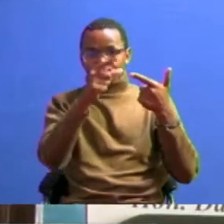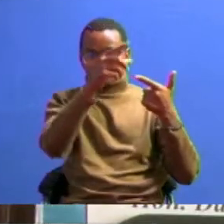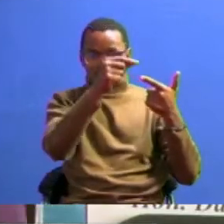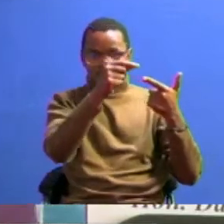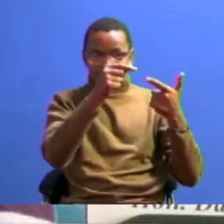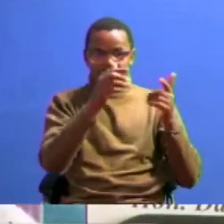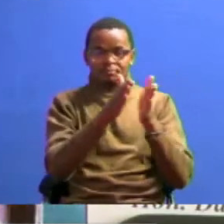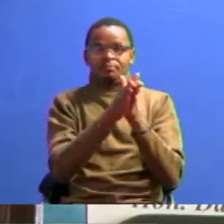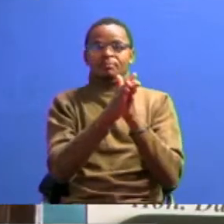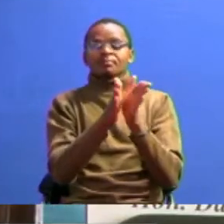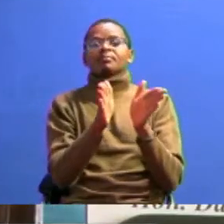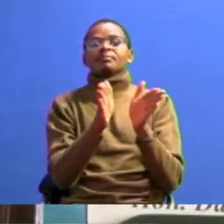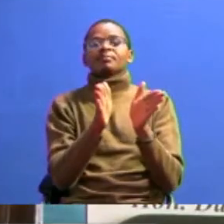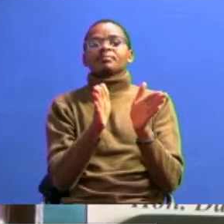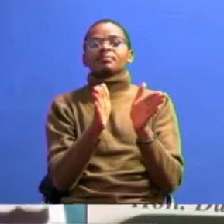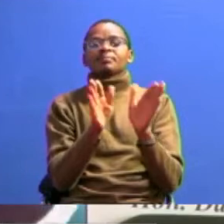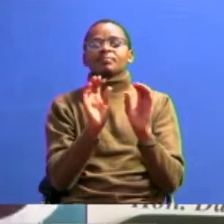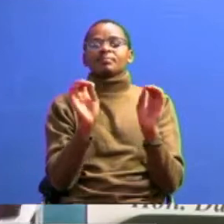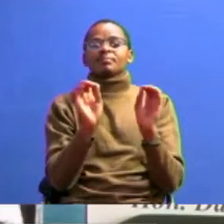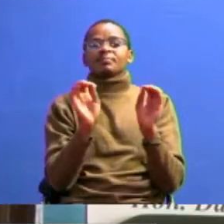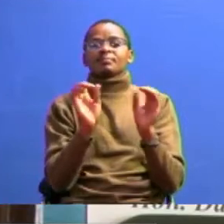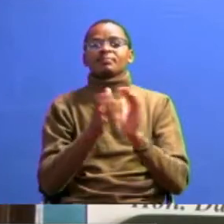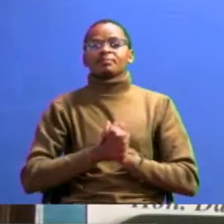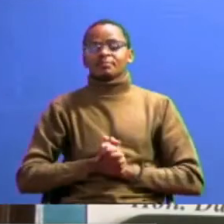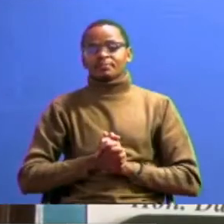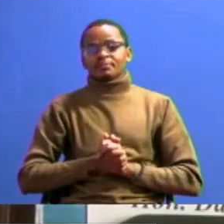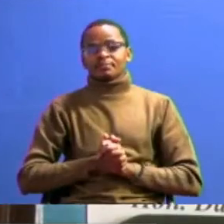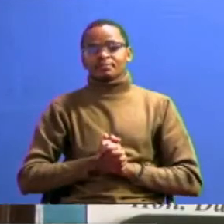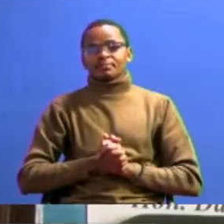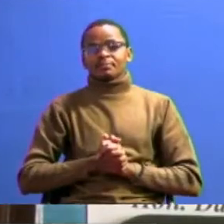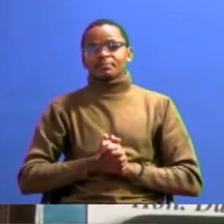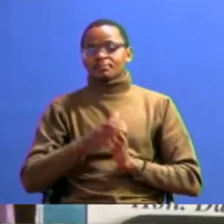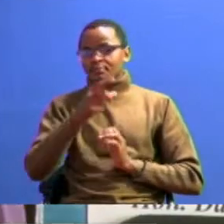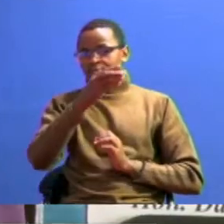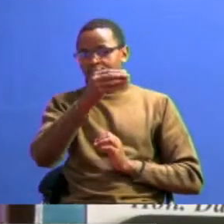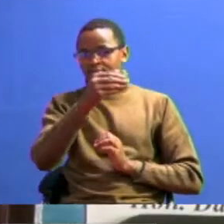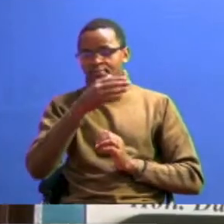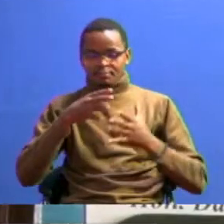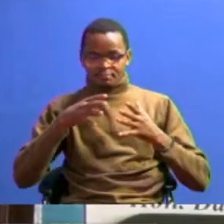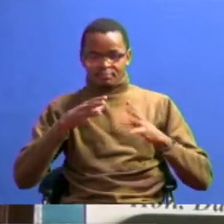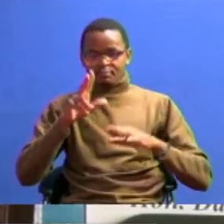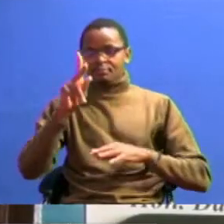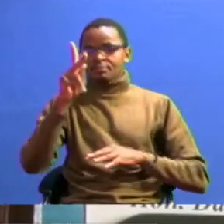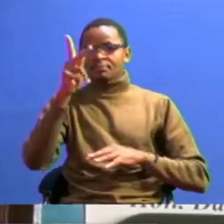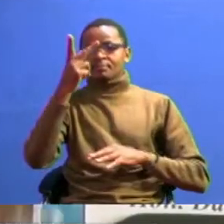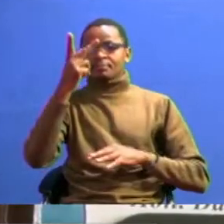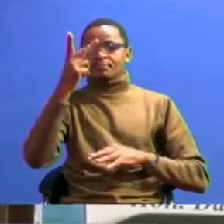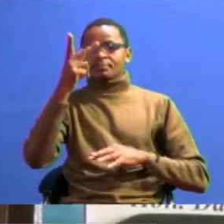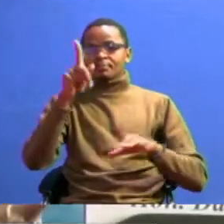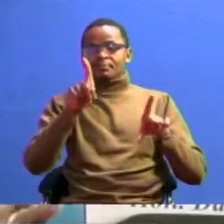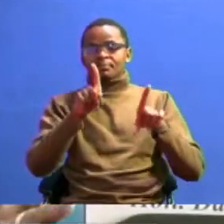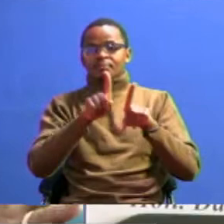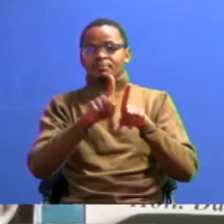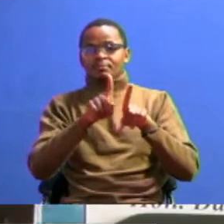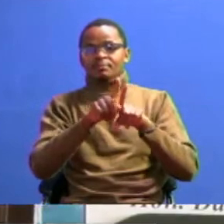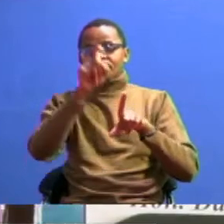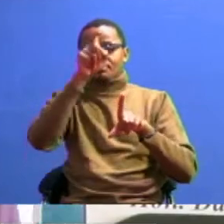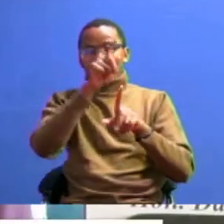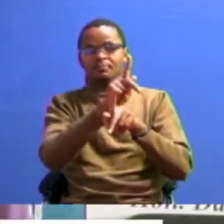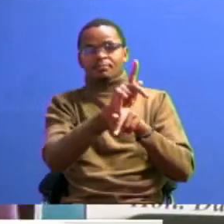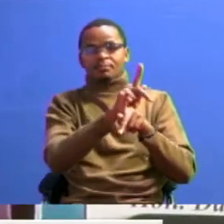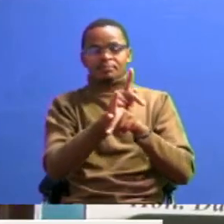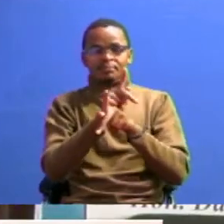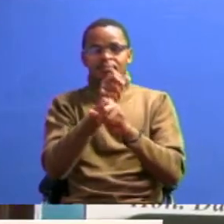wananchi hapana. Hiyo ni pesa ya wananchi wa taifa letu la Kenya na tutachunga